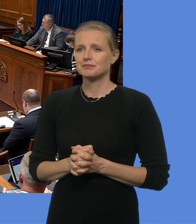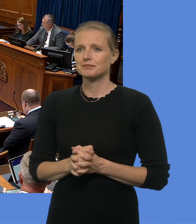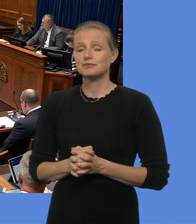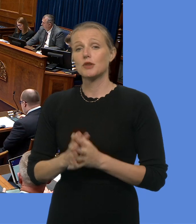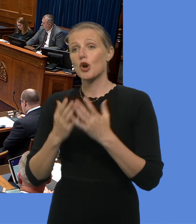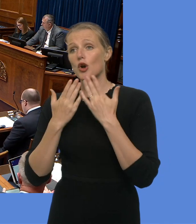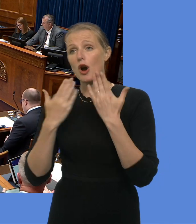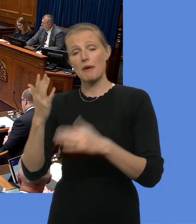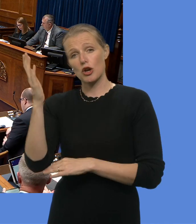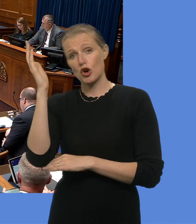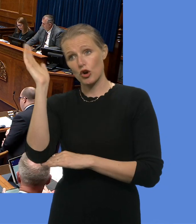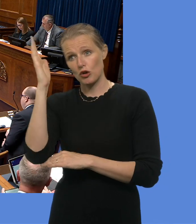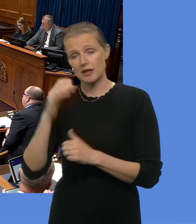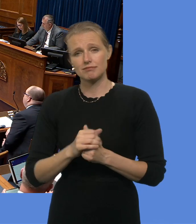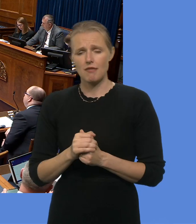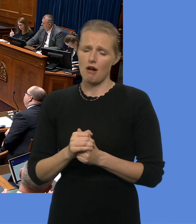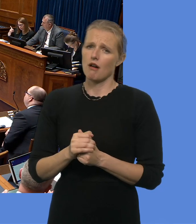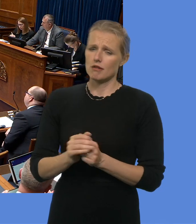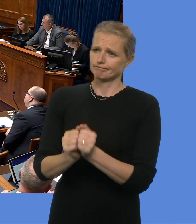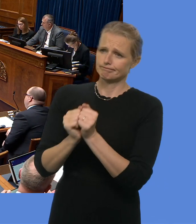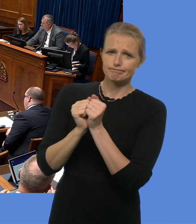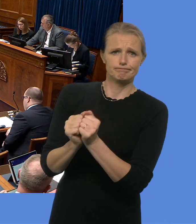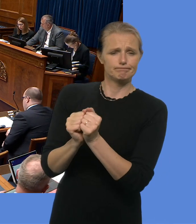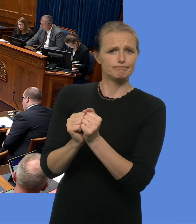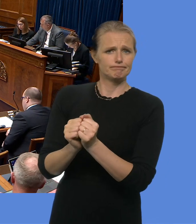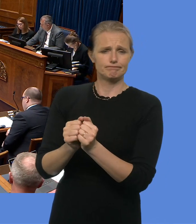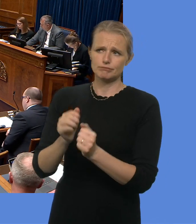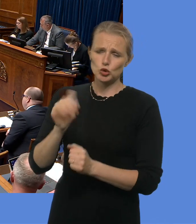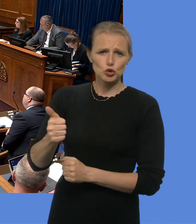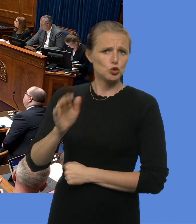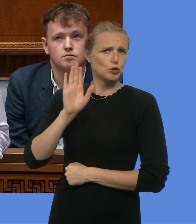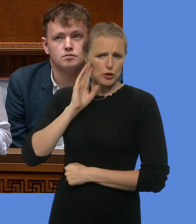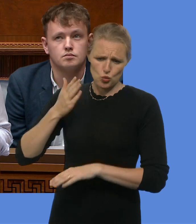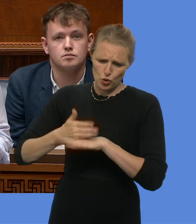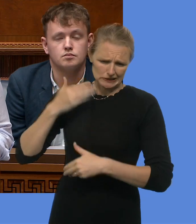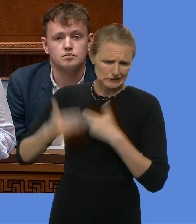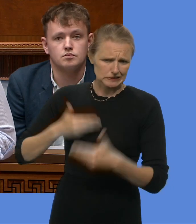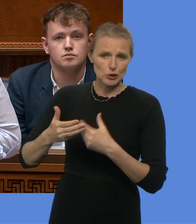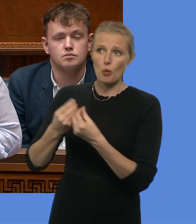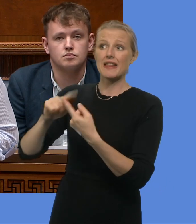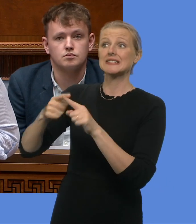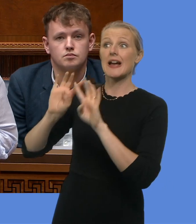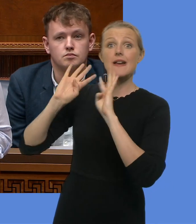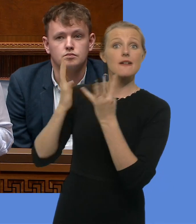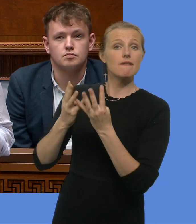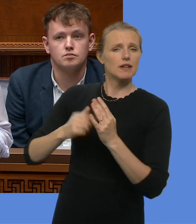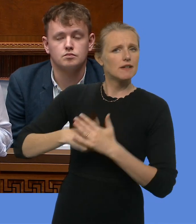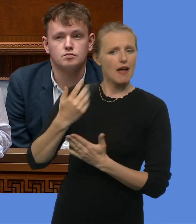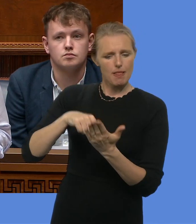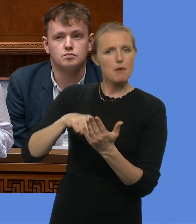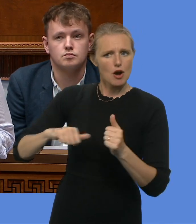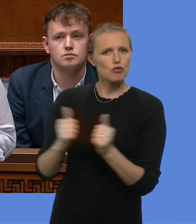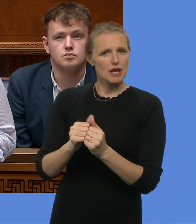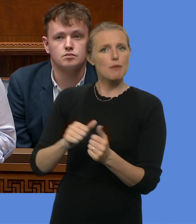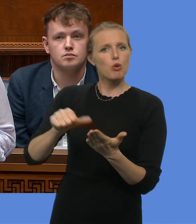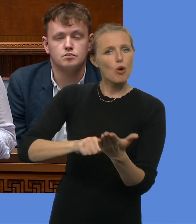And I welcome the Deputy First Minister's confirmation that work is ongoing at pace with executive colleagues to develop and agree a